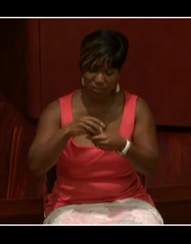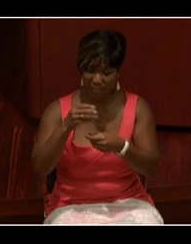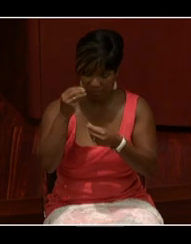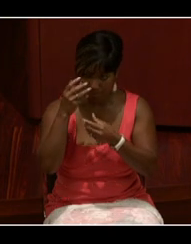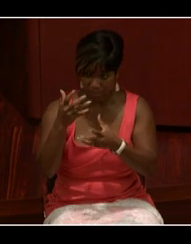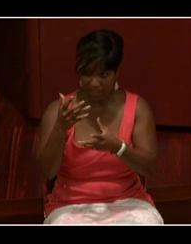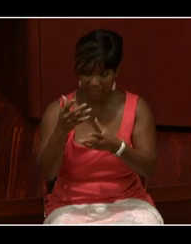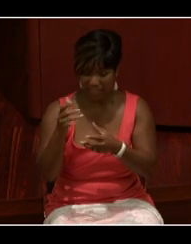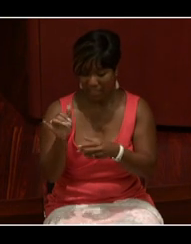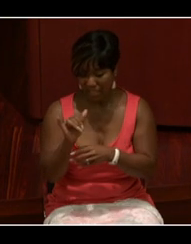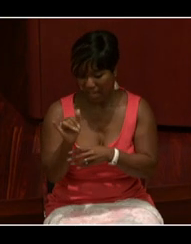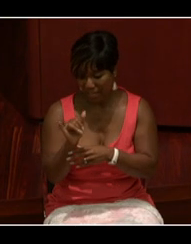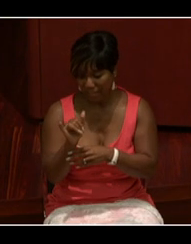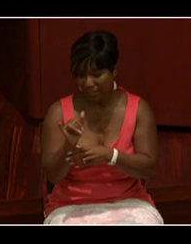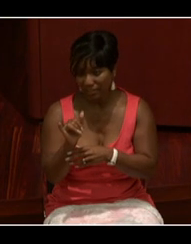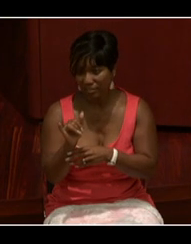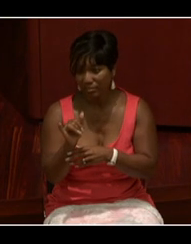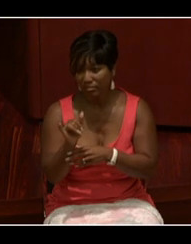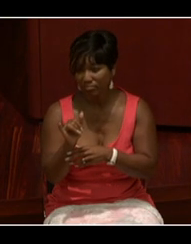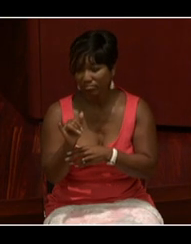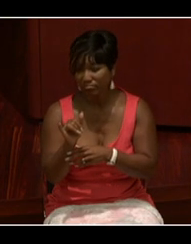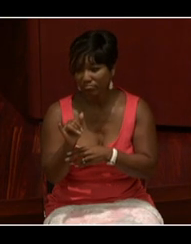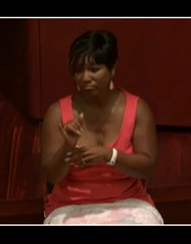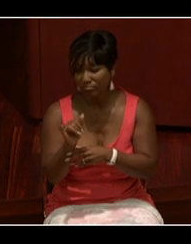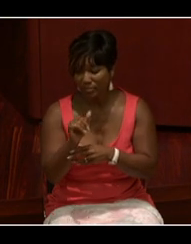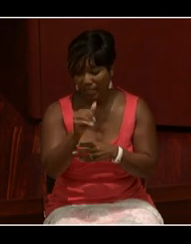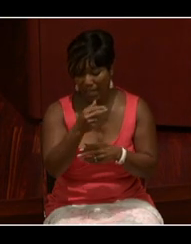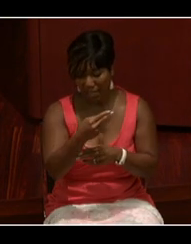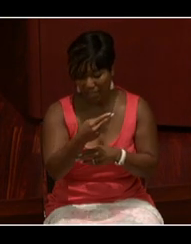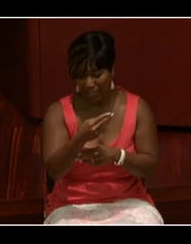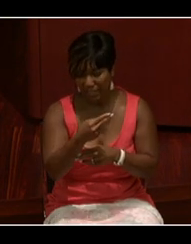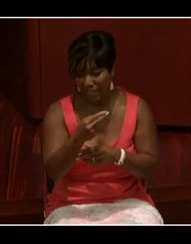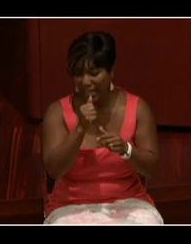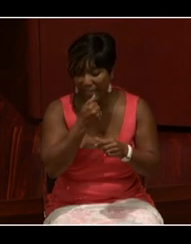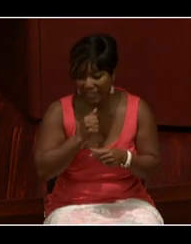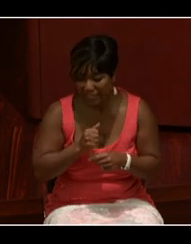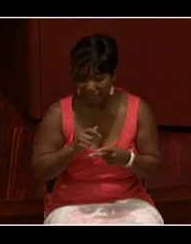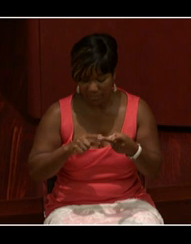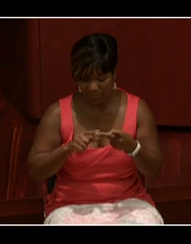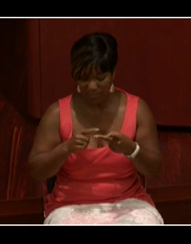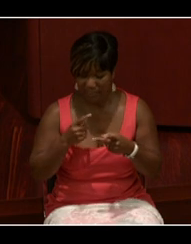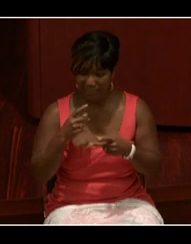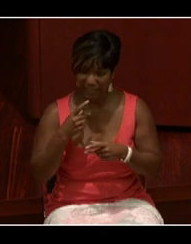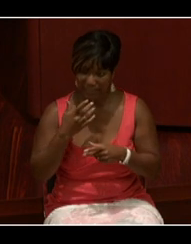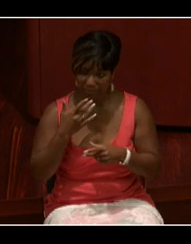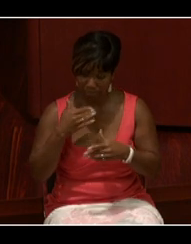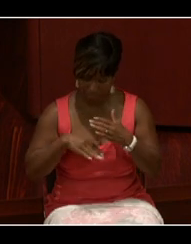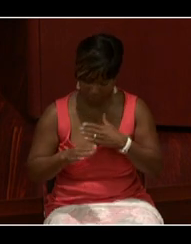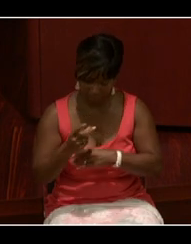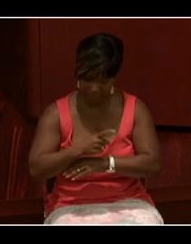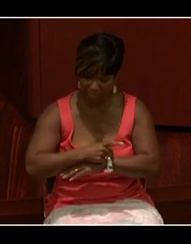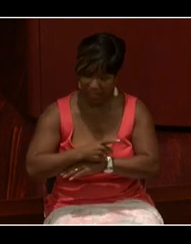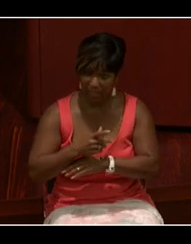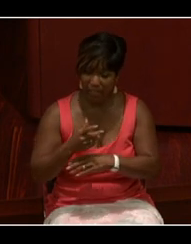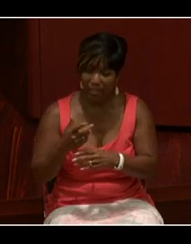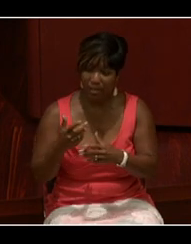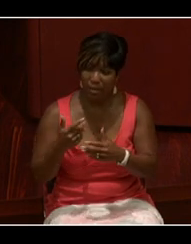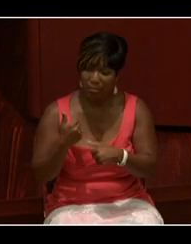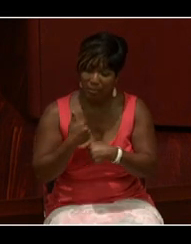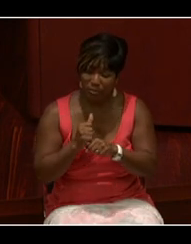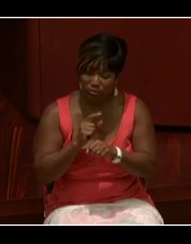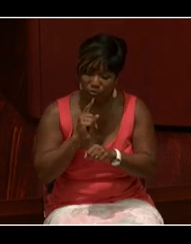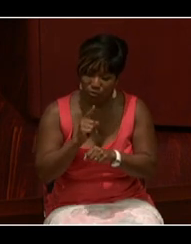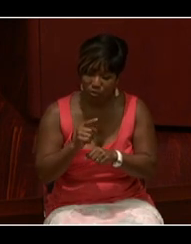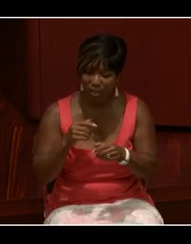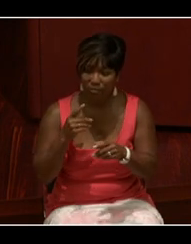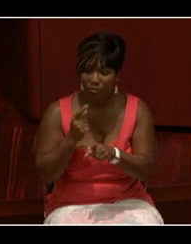as the subject's age and date of birth, just to make sure you have the right individual that